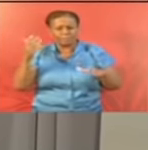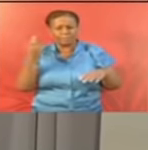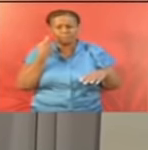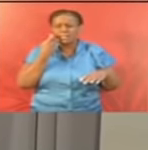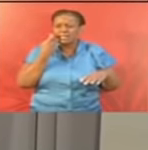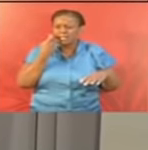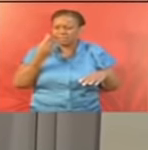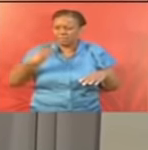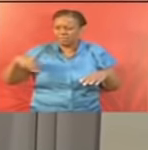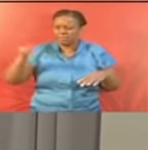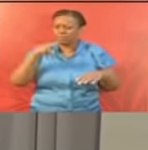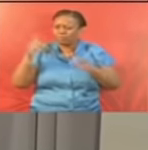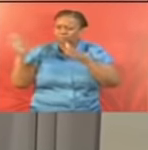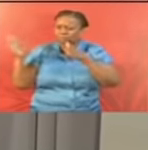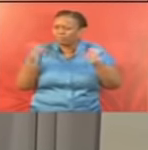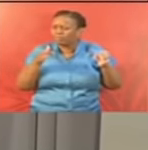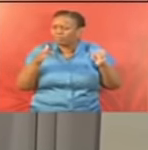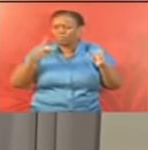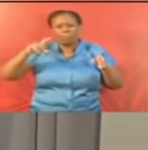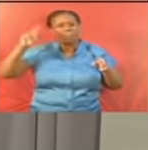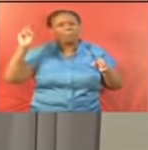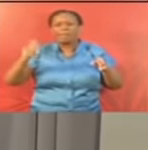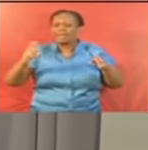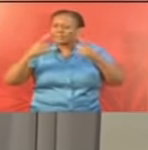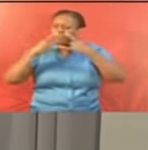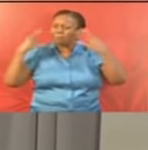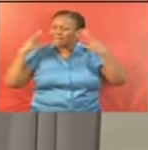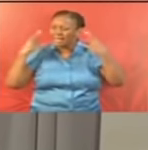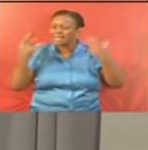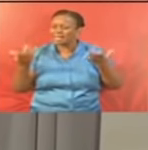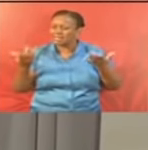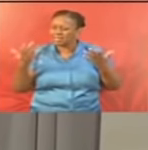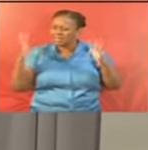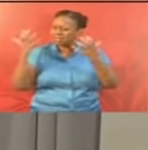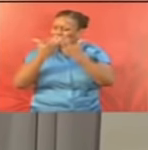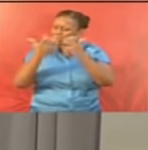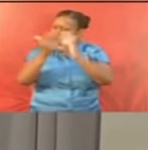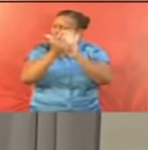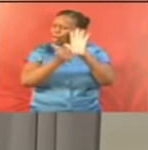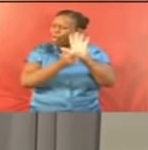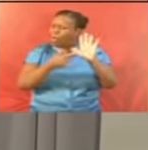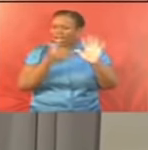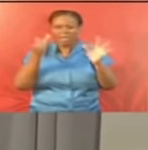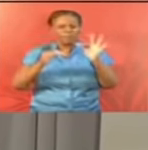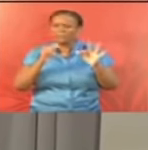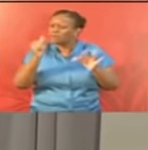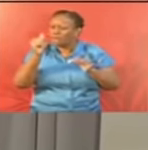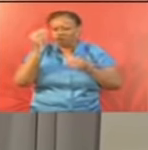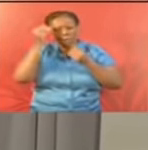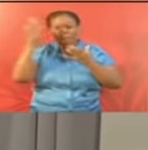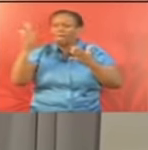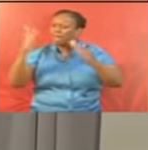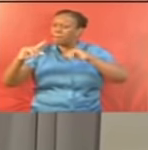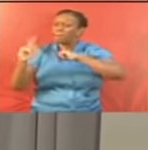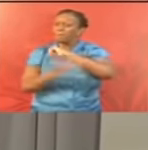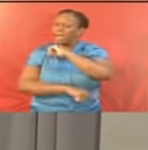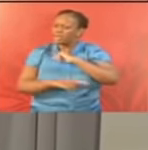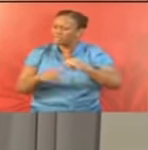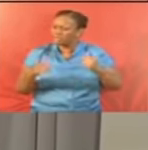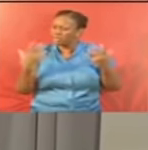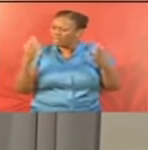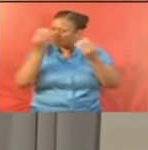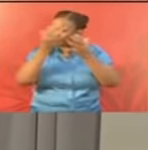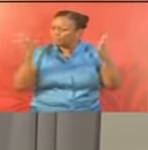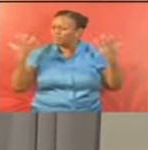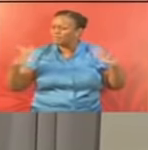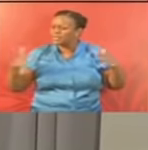coverings, including masks and or shields or any other type of face covering,